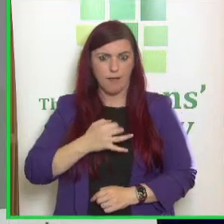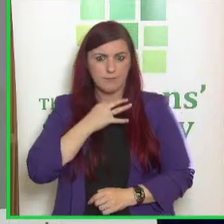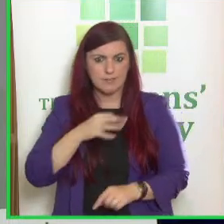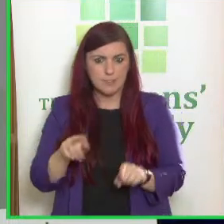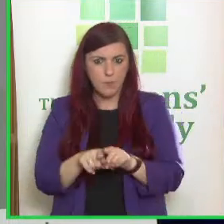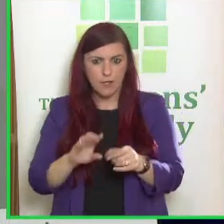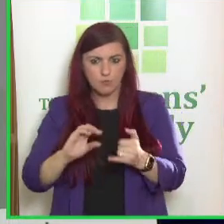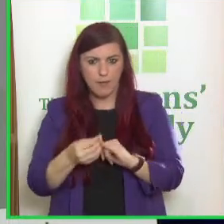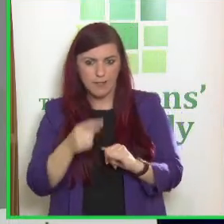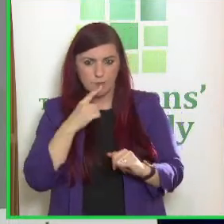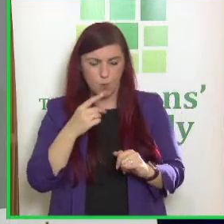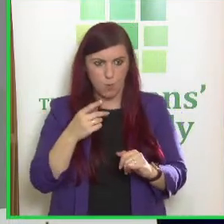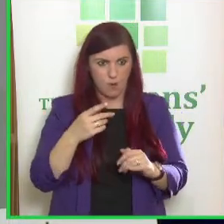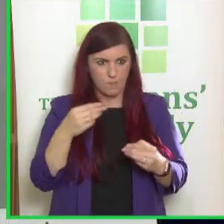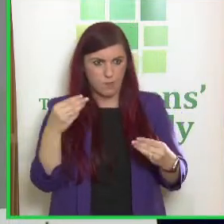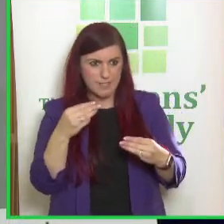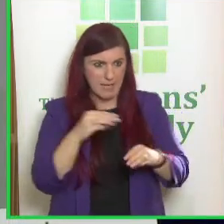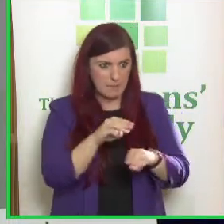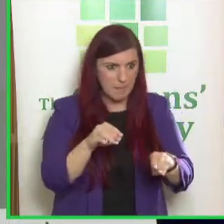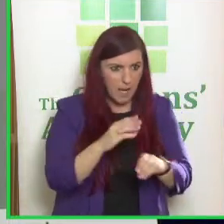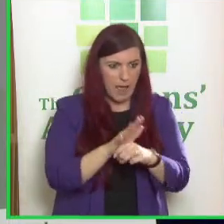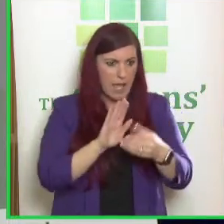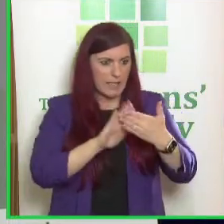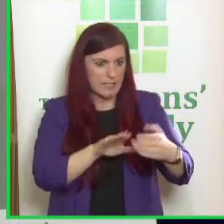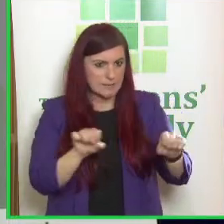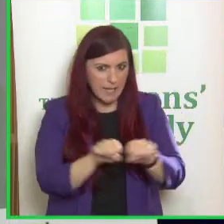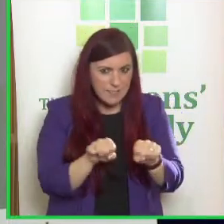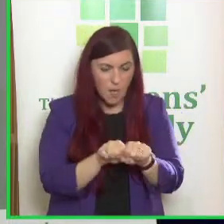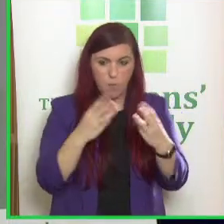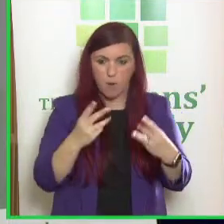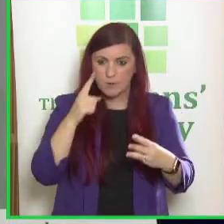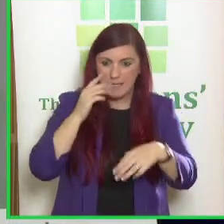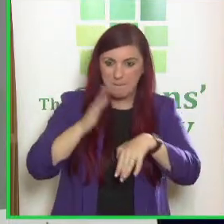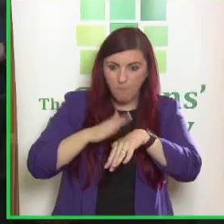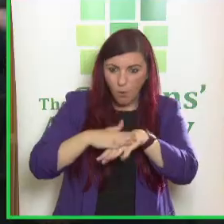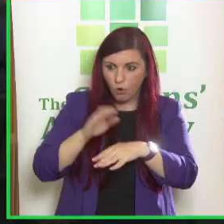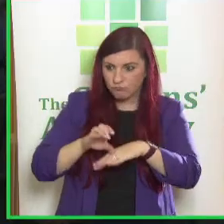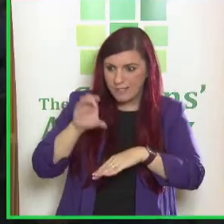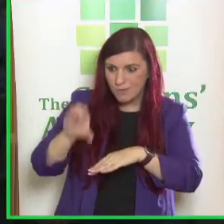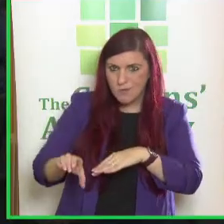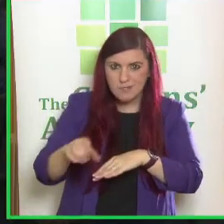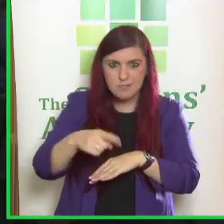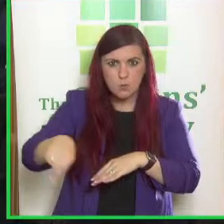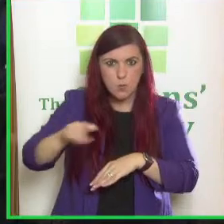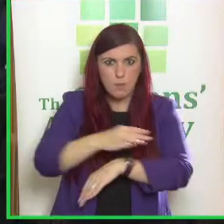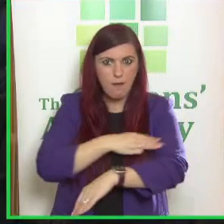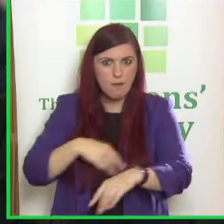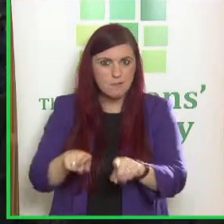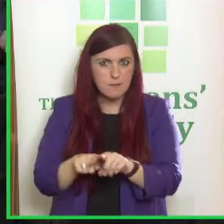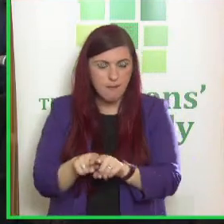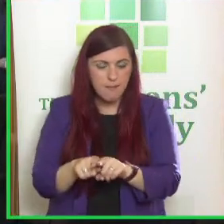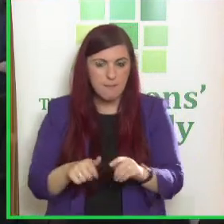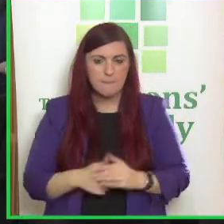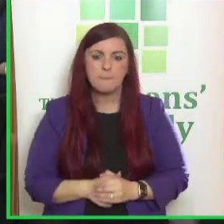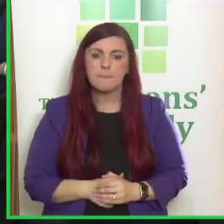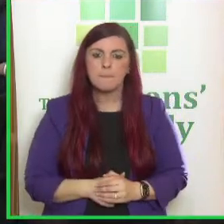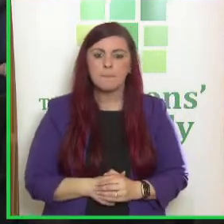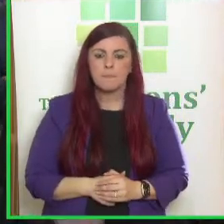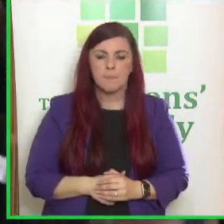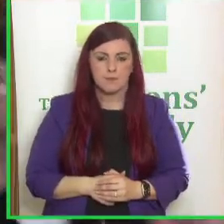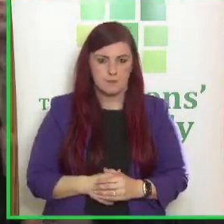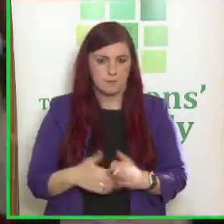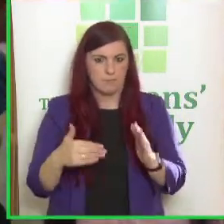issue of supply and criminal and organised gangs. We want to see that further support as well. But the stark reality for drug use in Ireland and